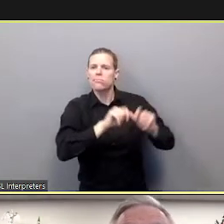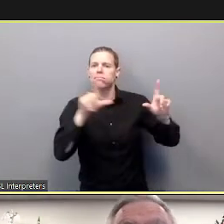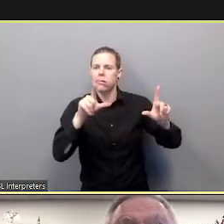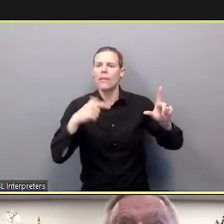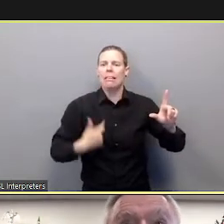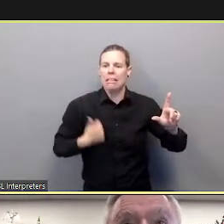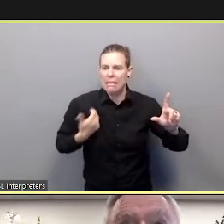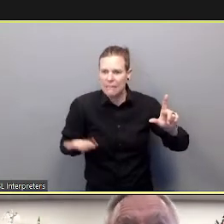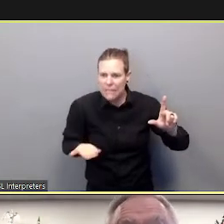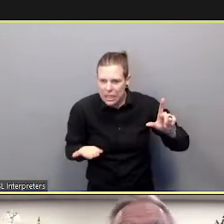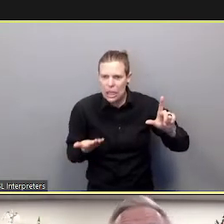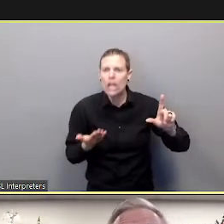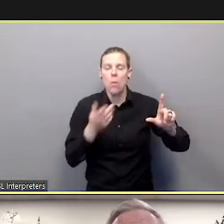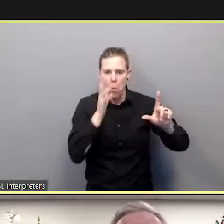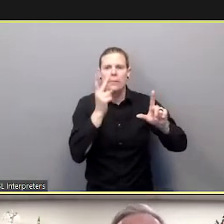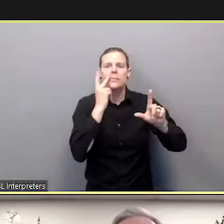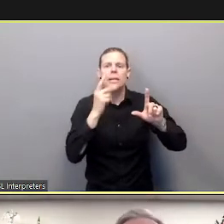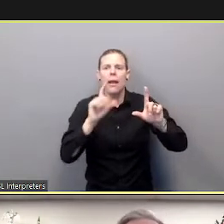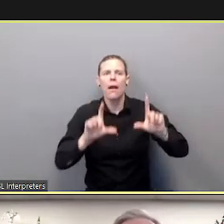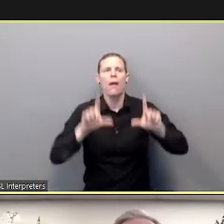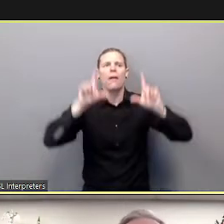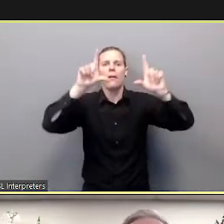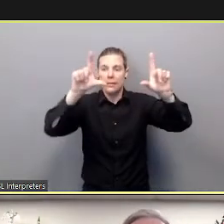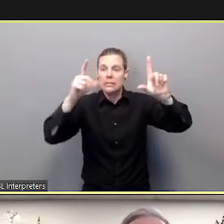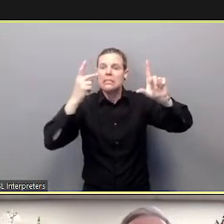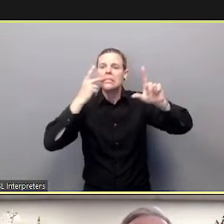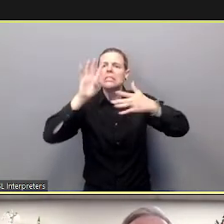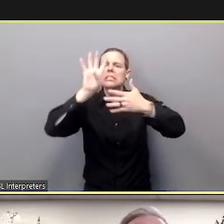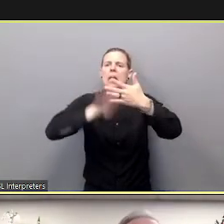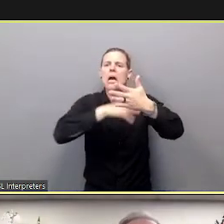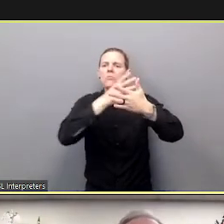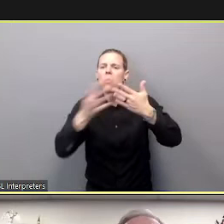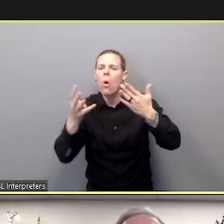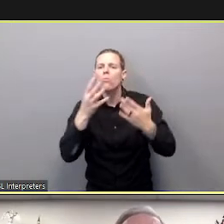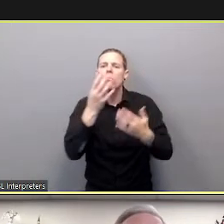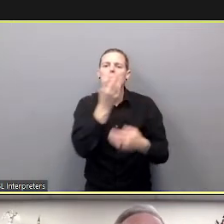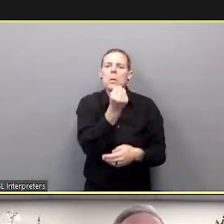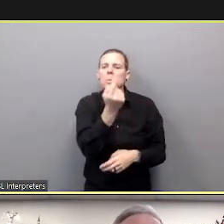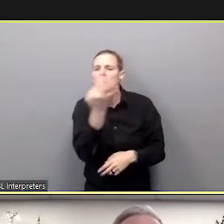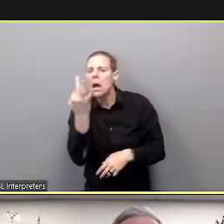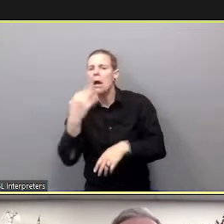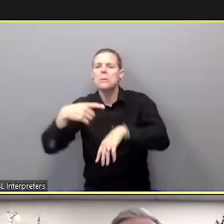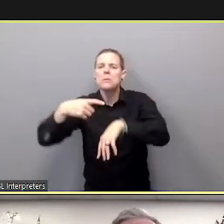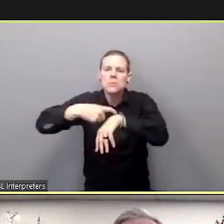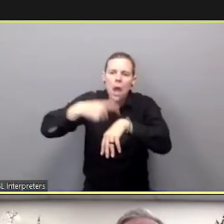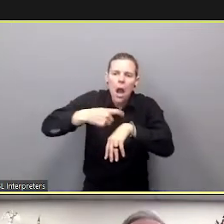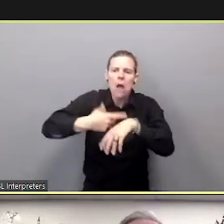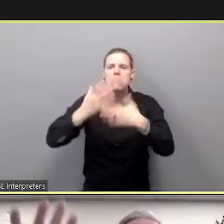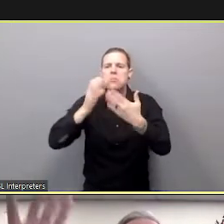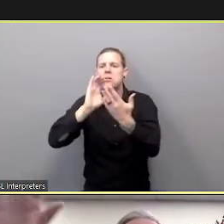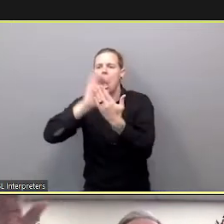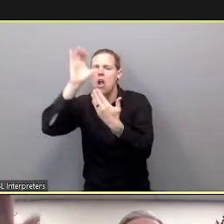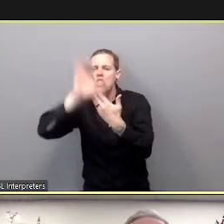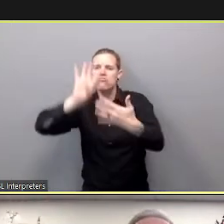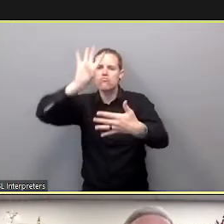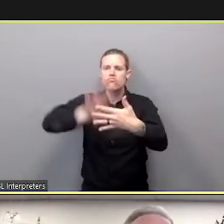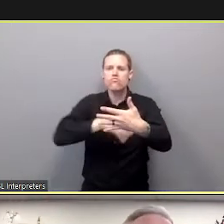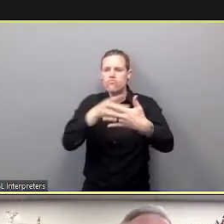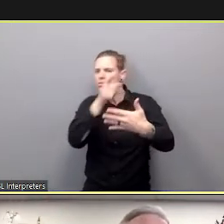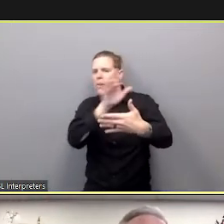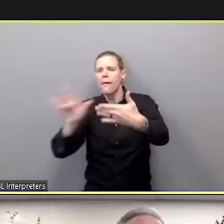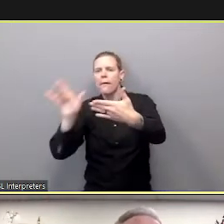just want to see the schedule, you don't want to go into your profile and all that, well, we have a box coming up to click on. You can see